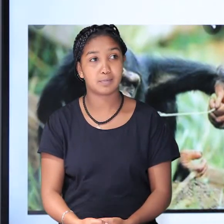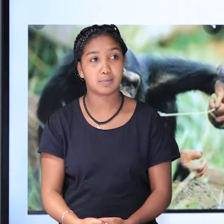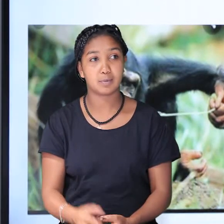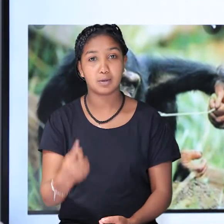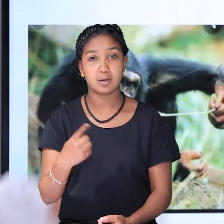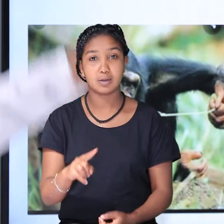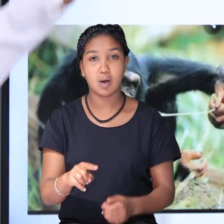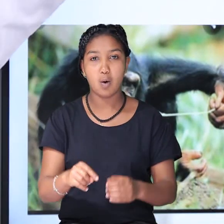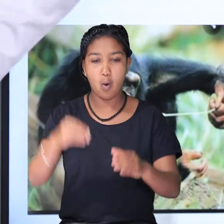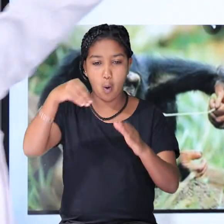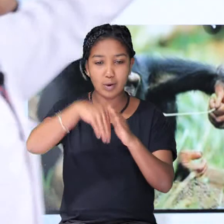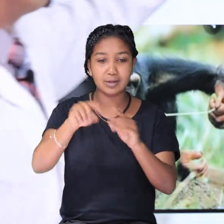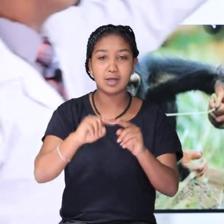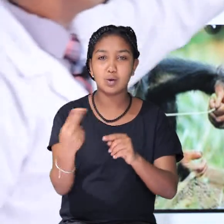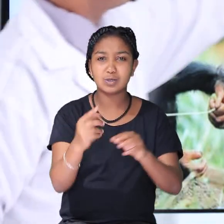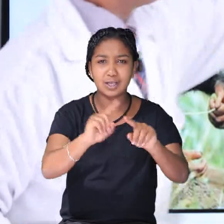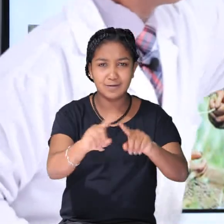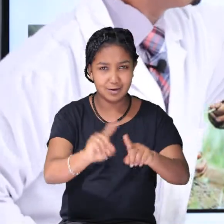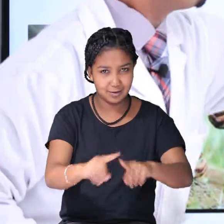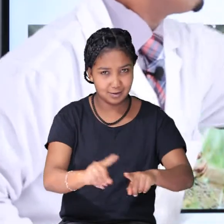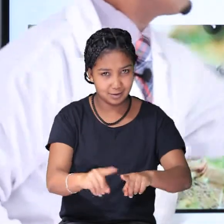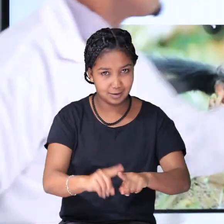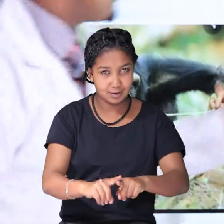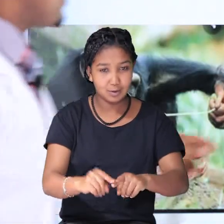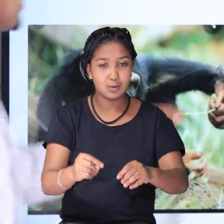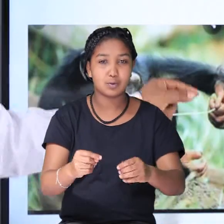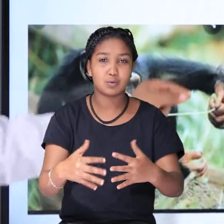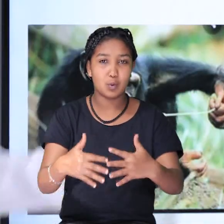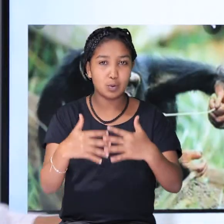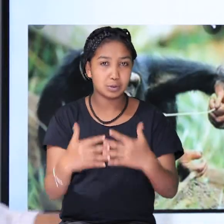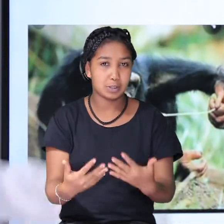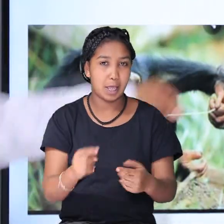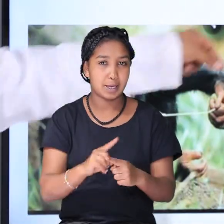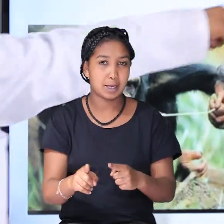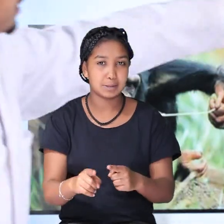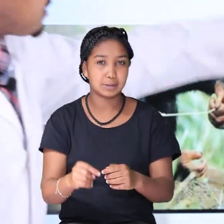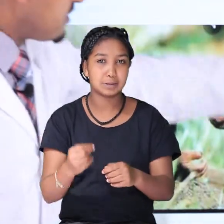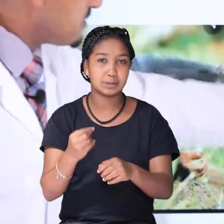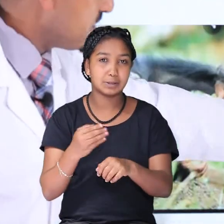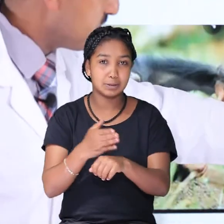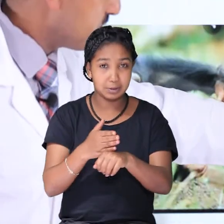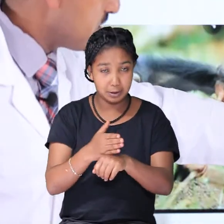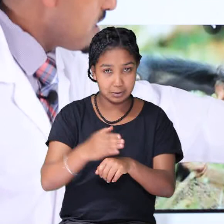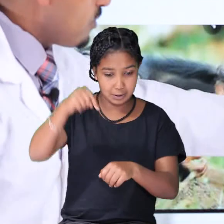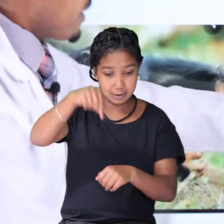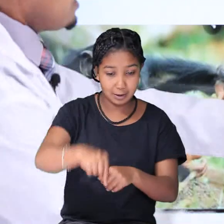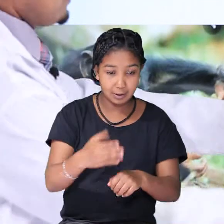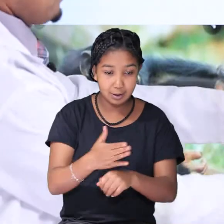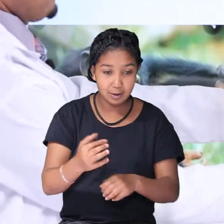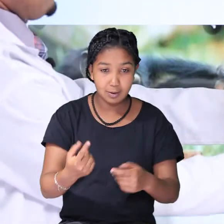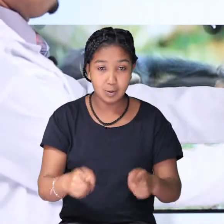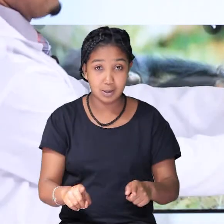the holes, they use different tools like sticks. They insert the sticks.